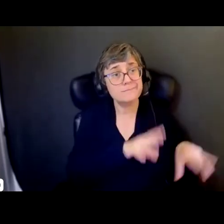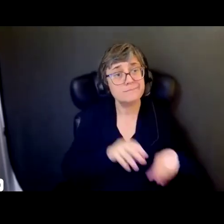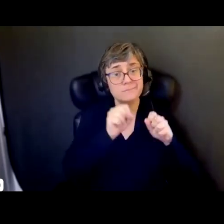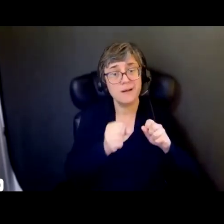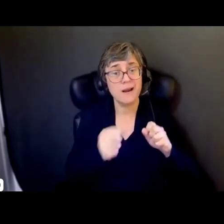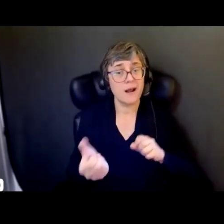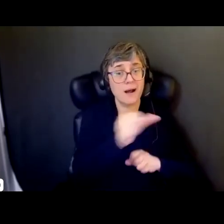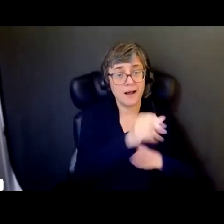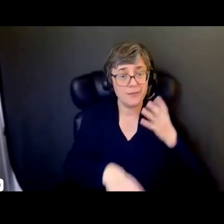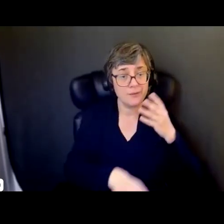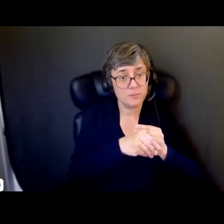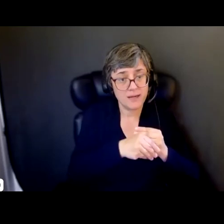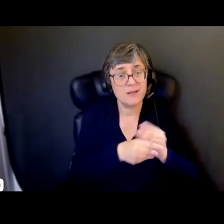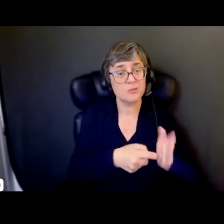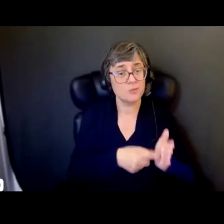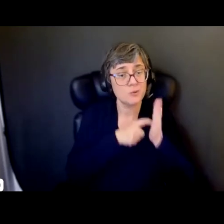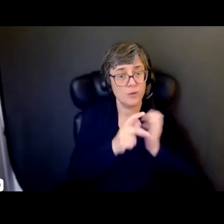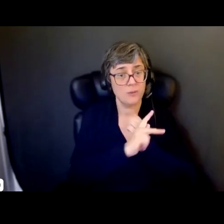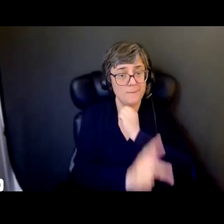beyond the intimate partner context.